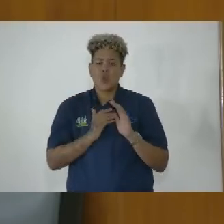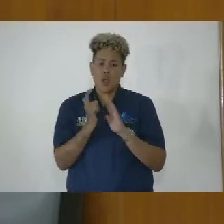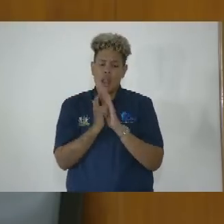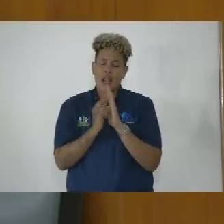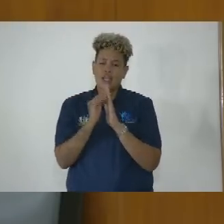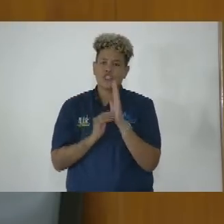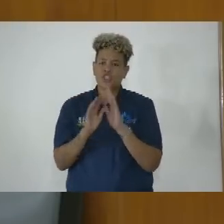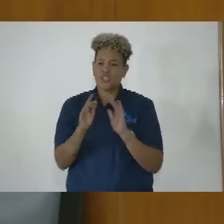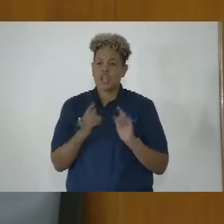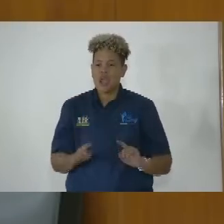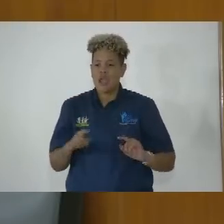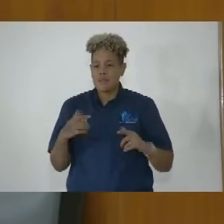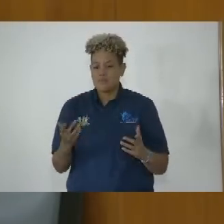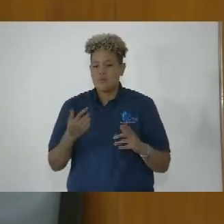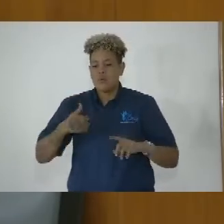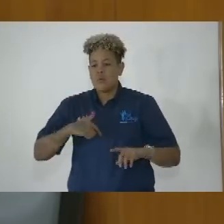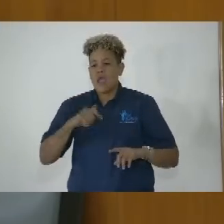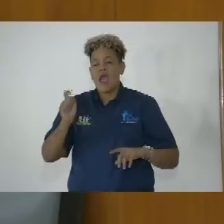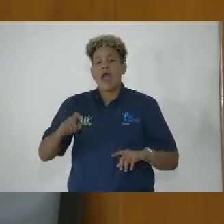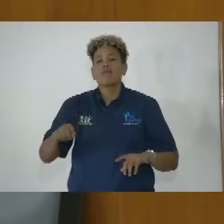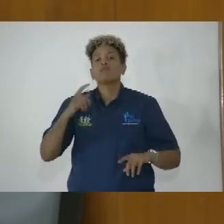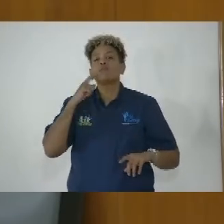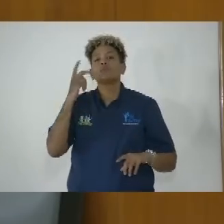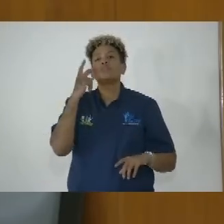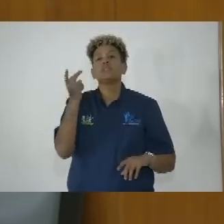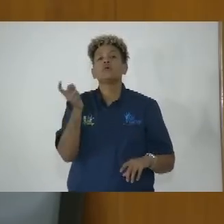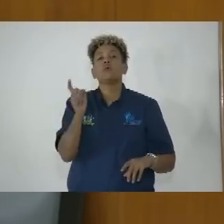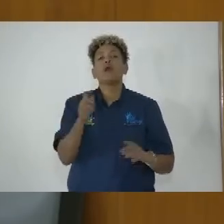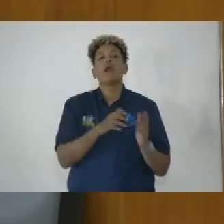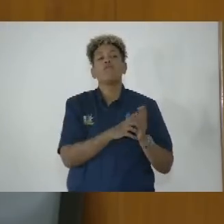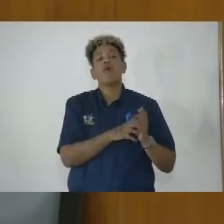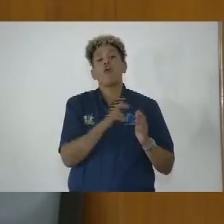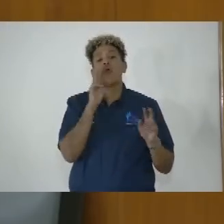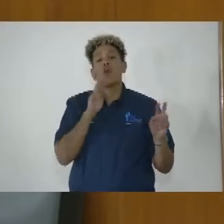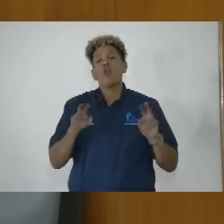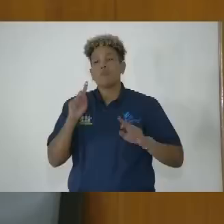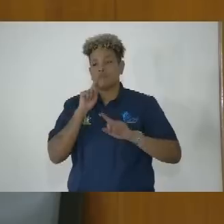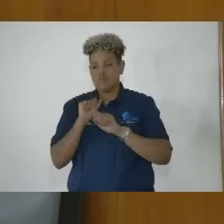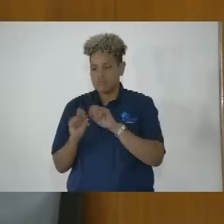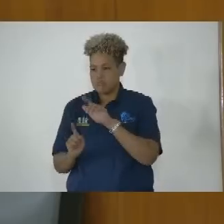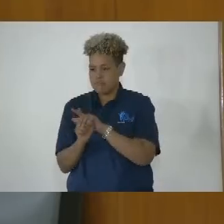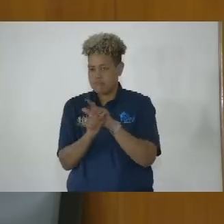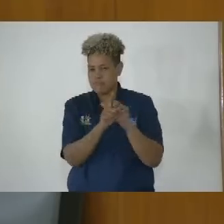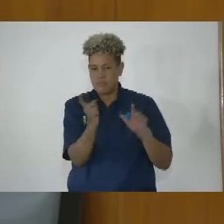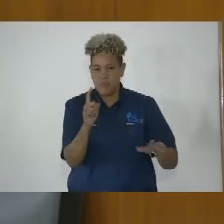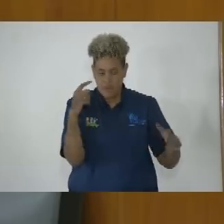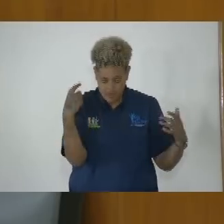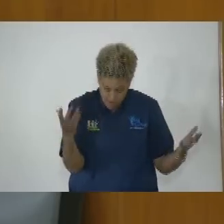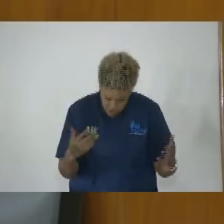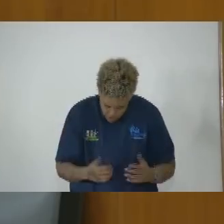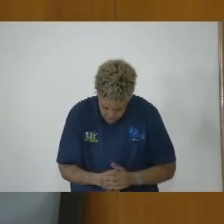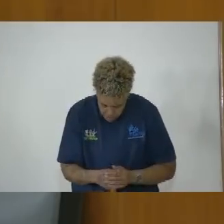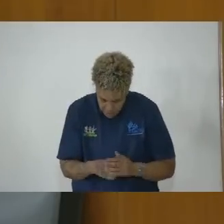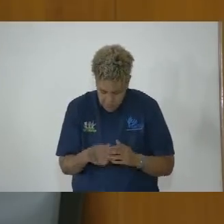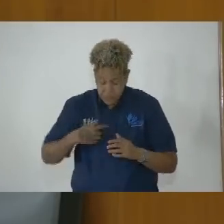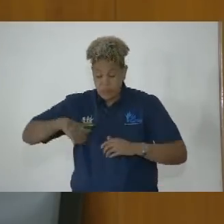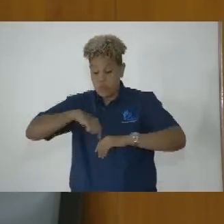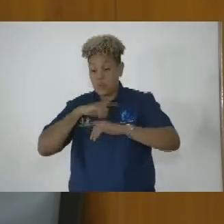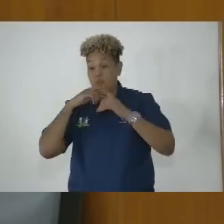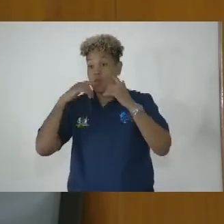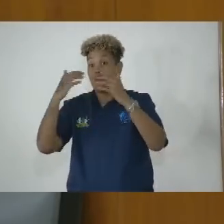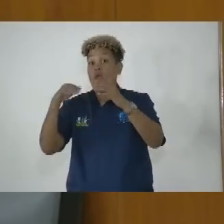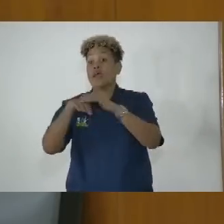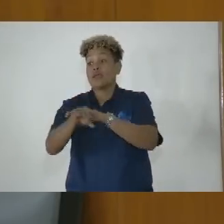legislation, we have to see where the vulnerabilities really are. As we go